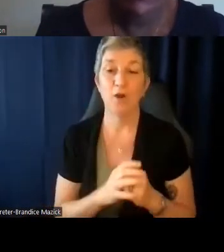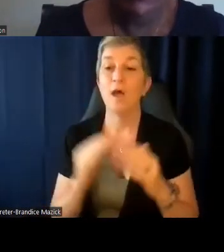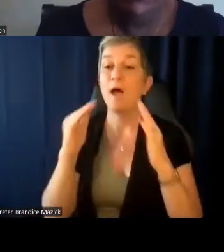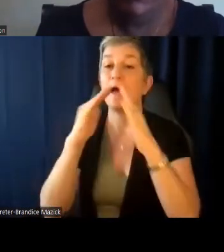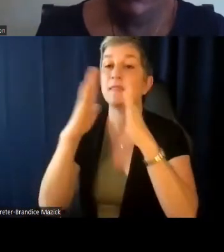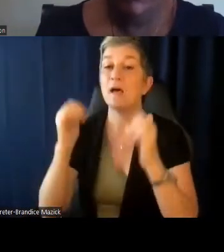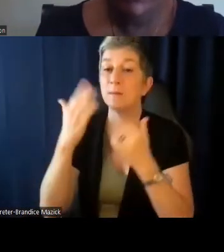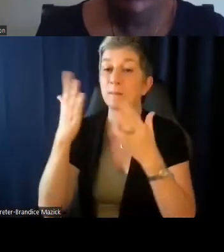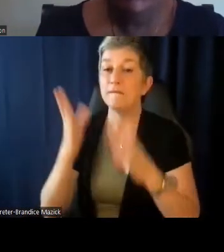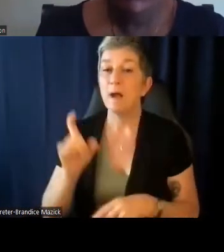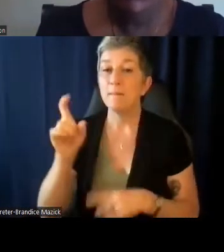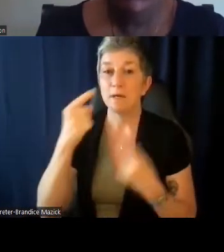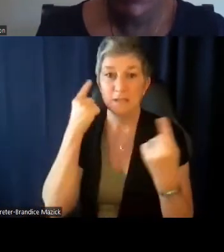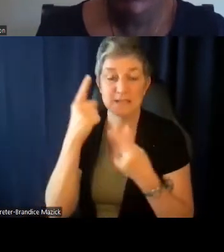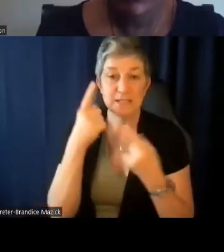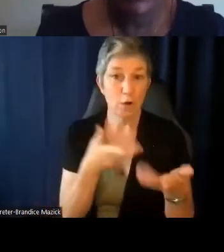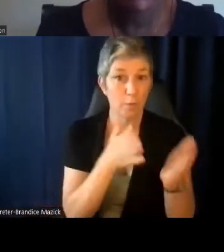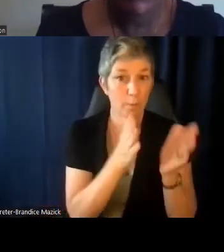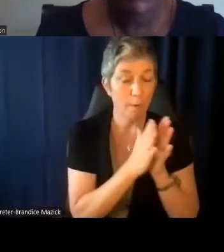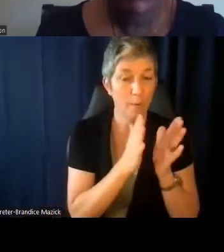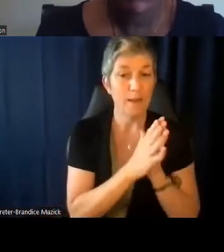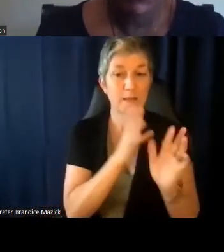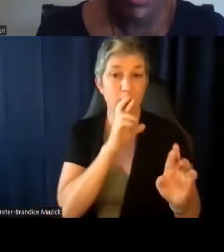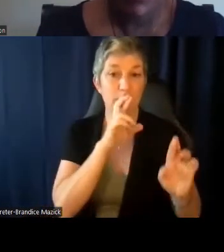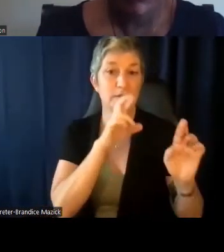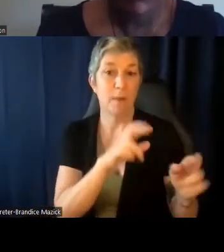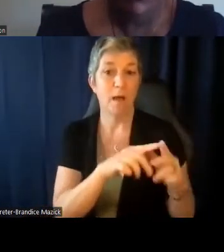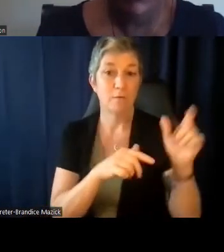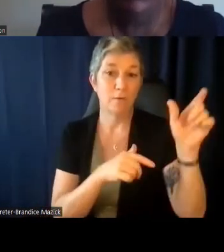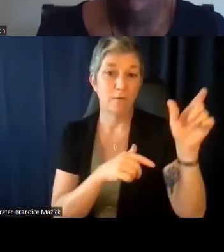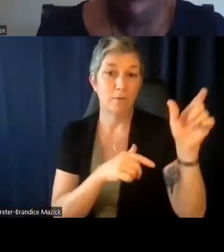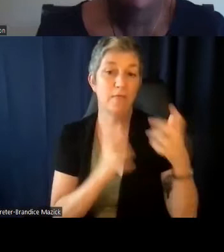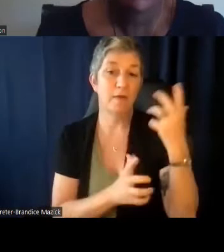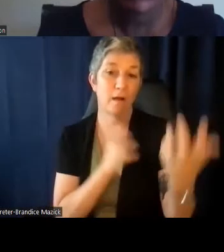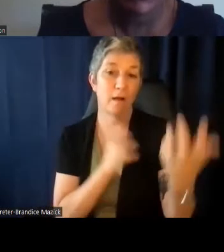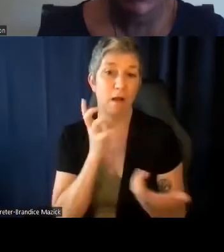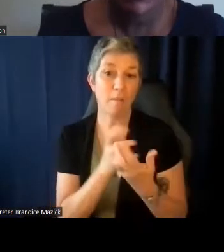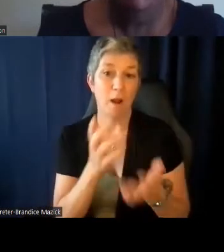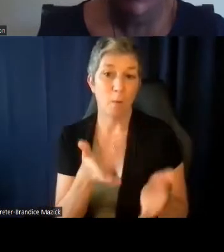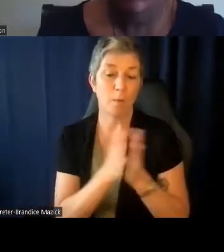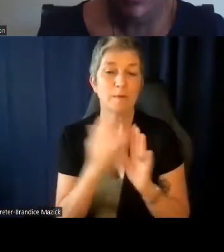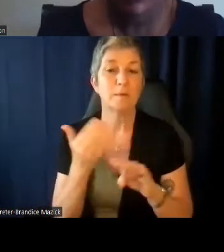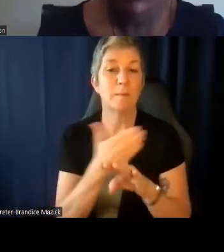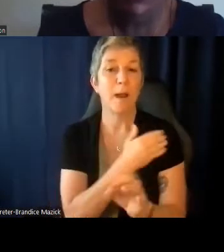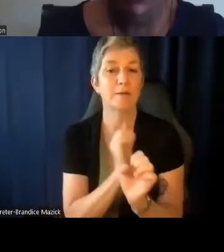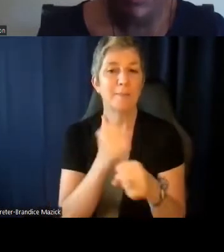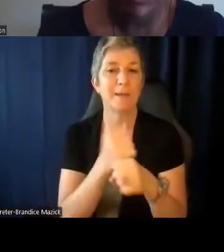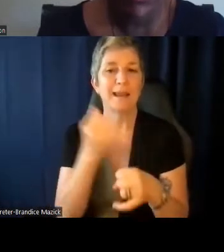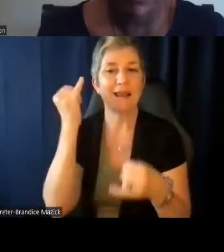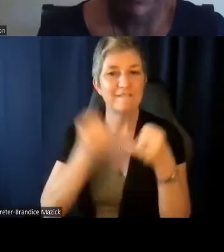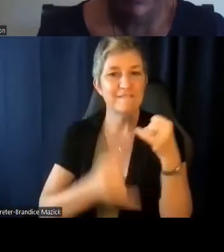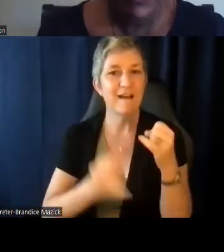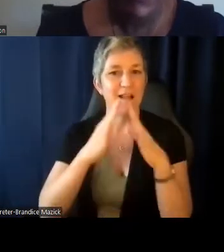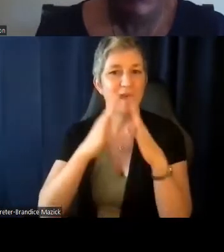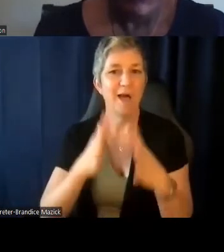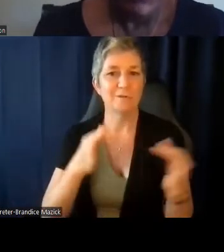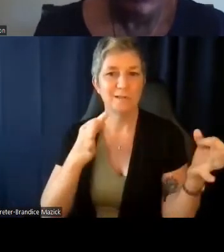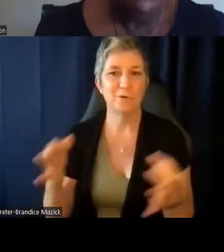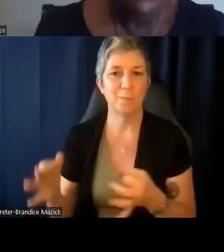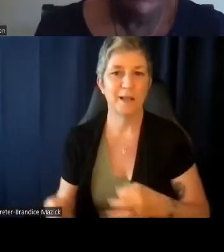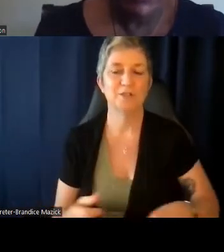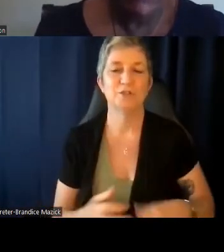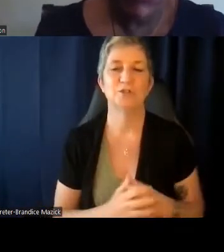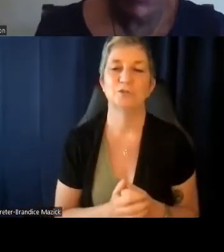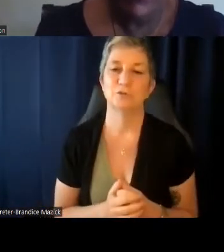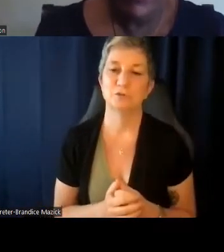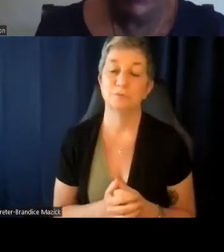provider must consider the request and respond to the individual's accommodation request prior to making any final housing determination.